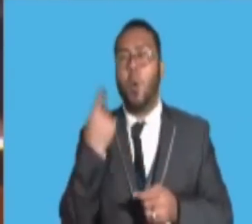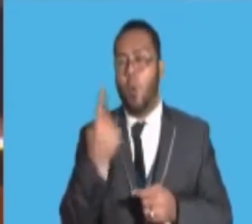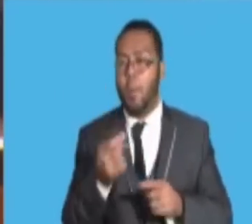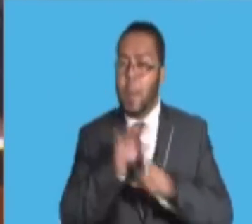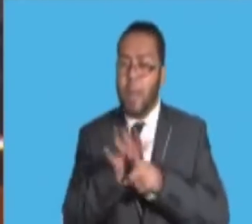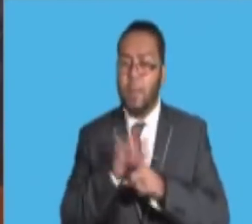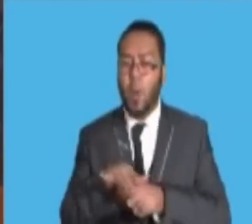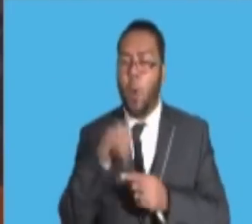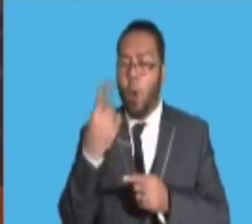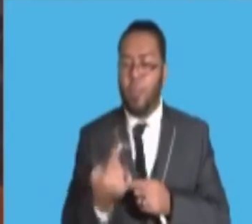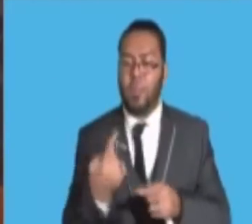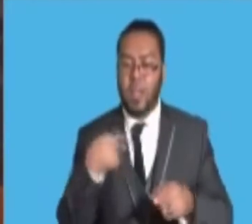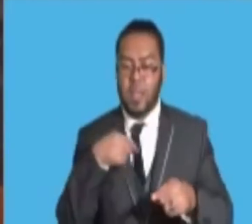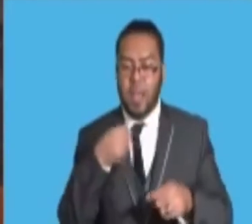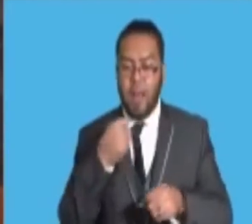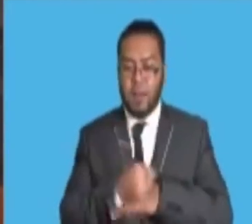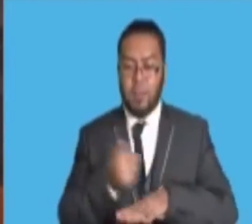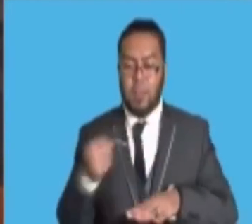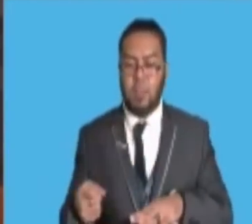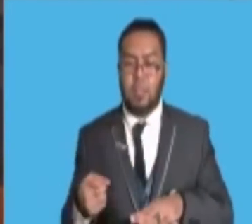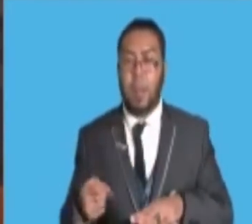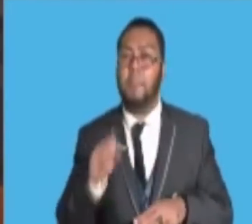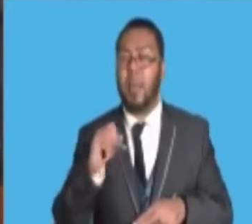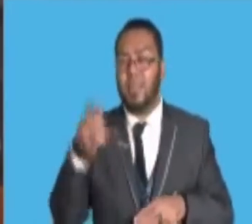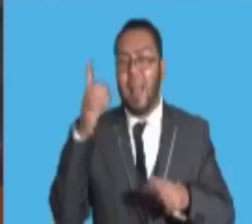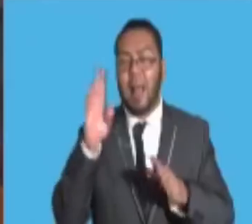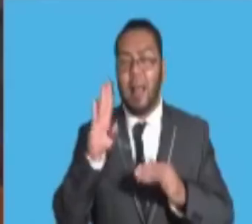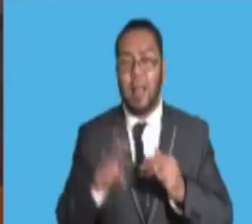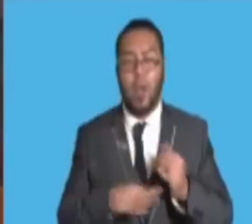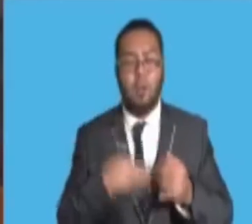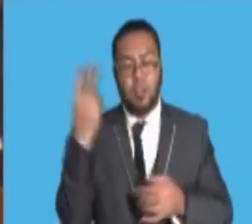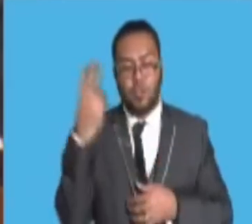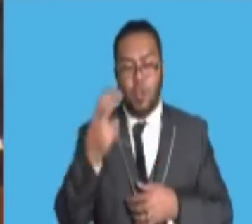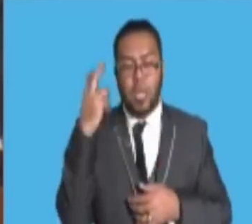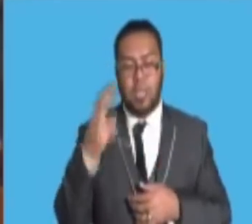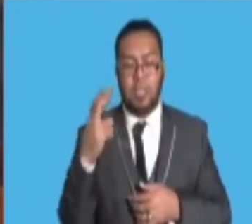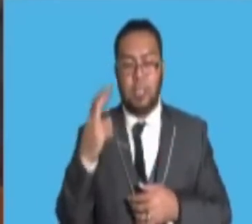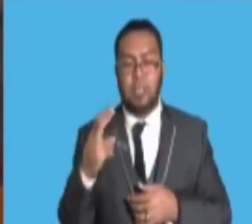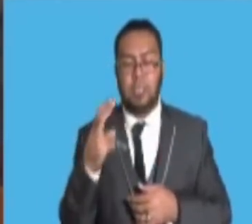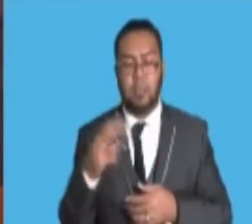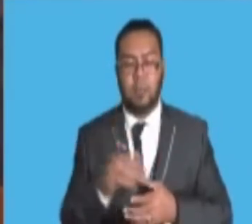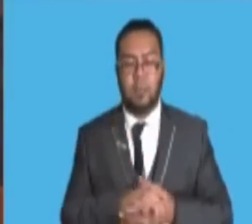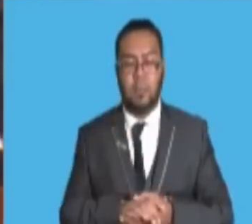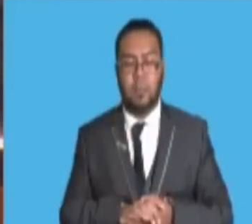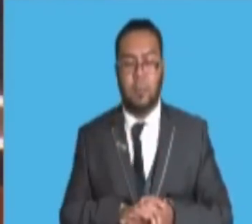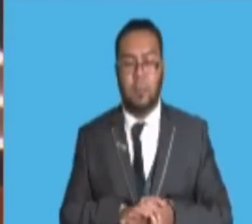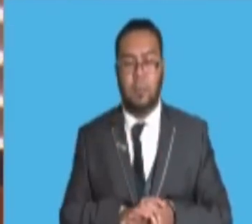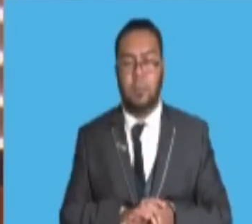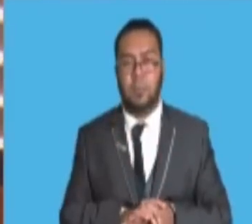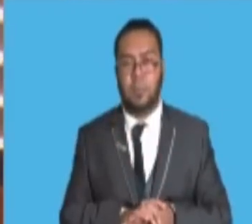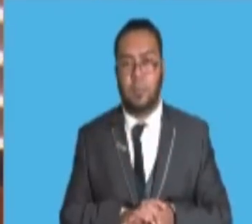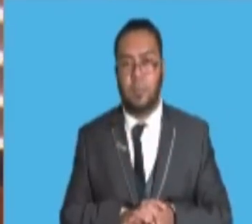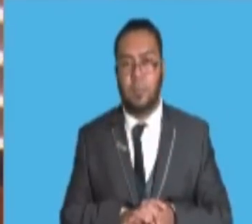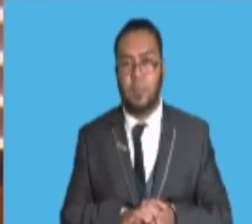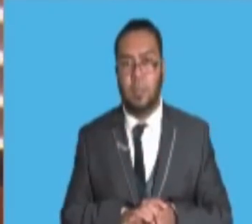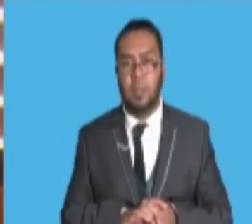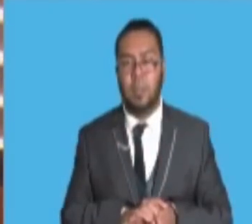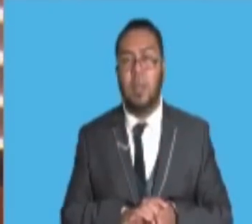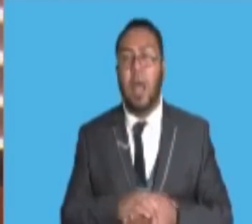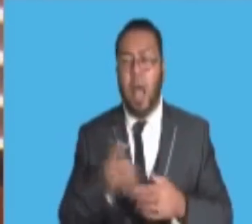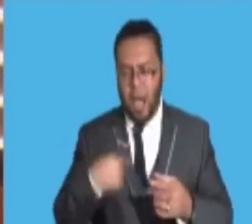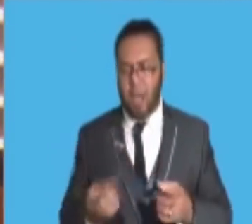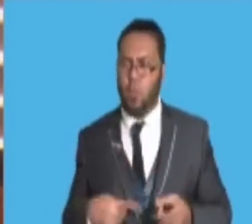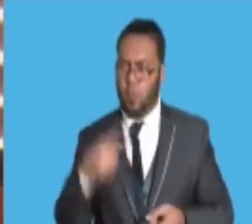or the Constitution, but the lack of training and mentoring and apprenticeship of our young people in our ways. I, for one, will